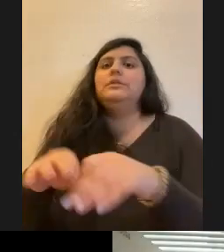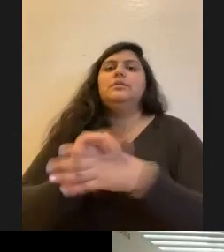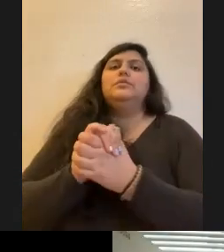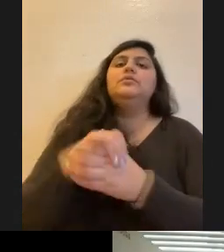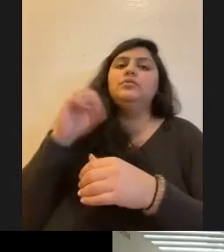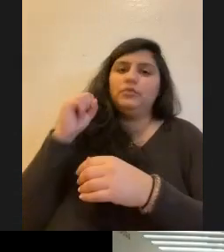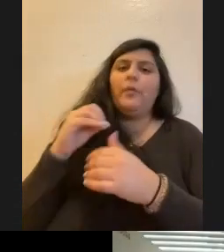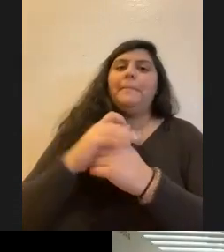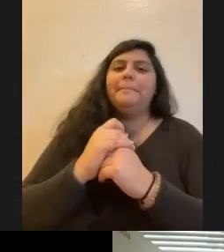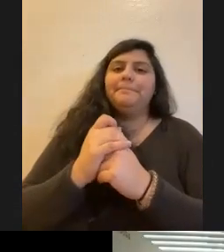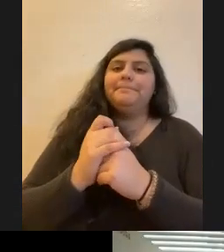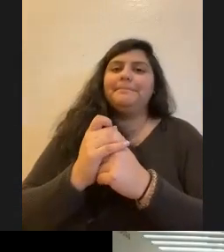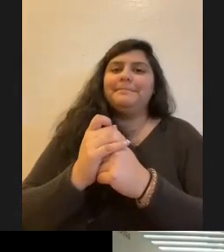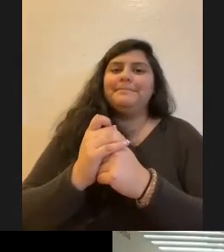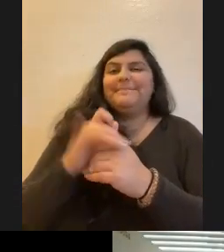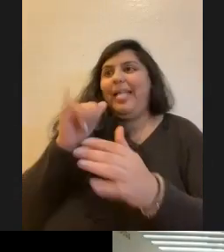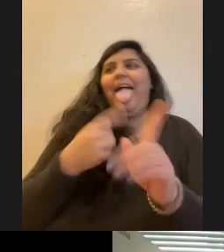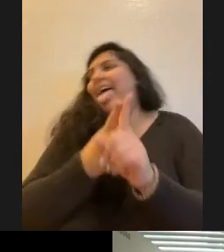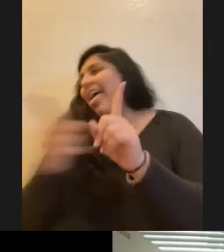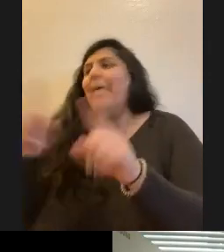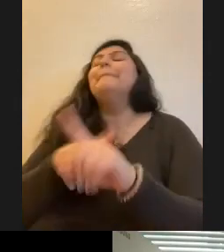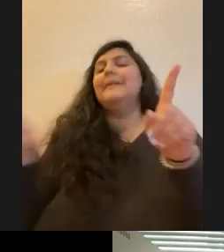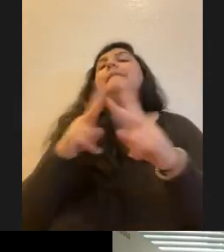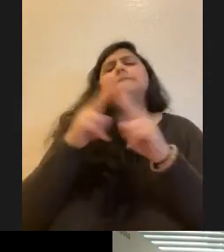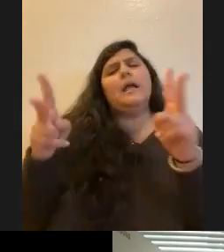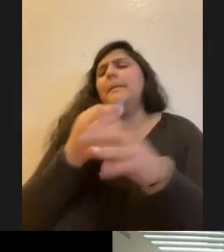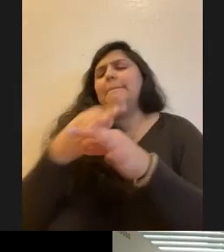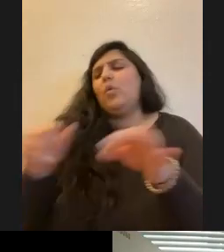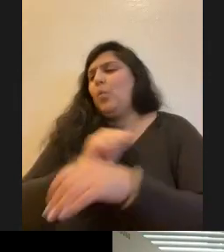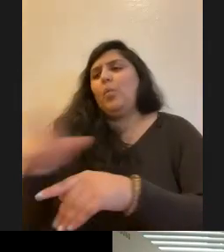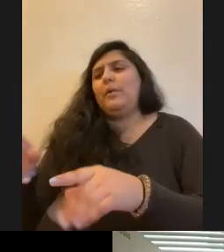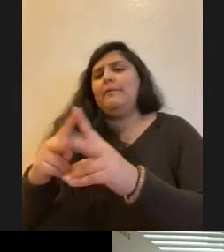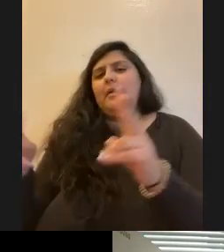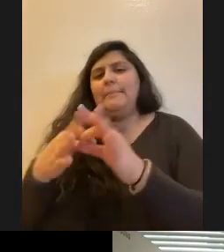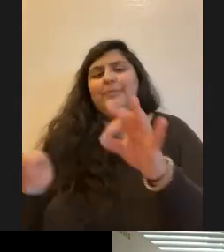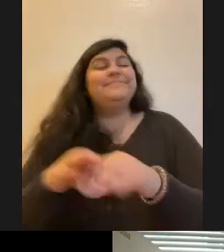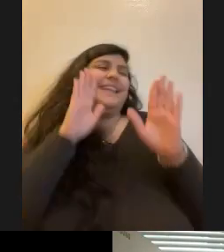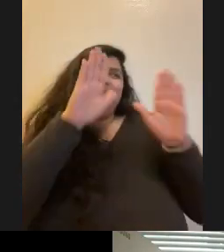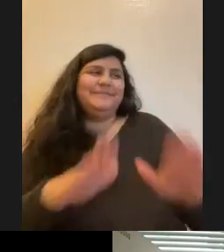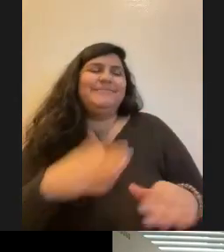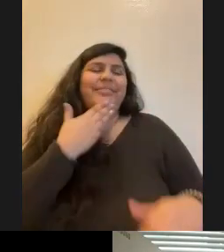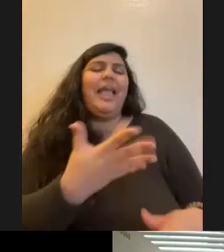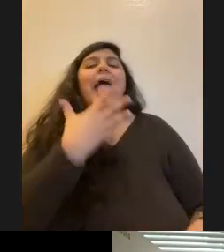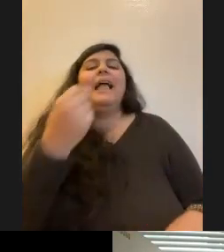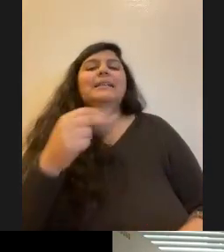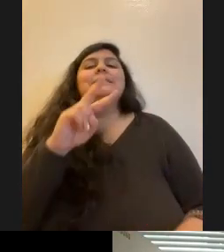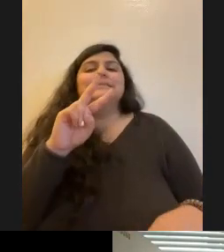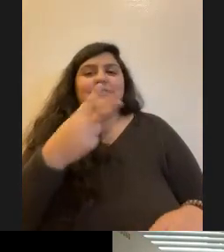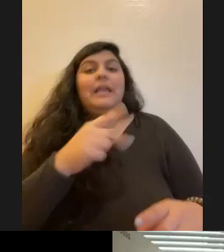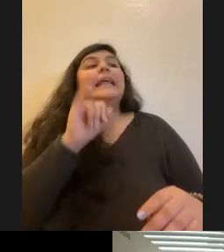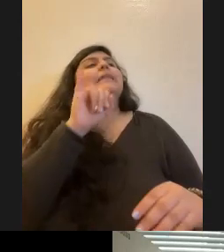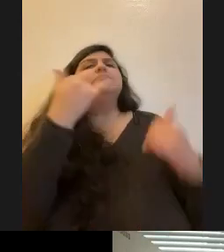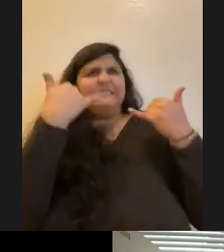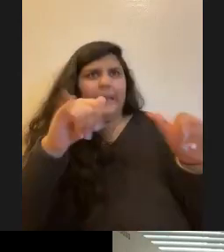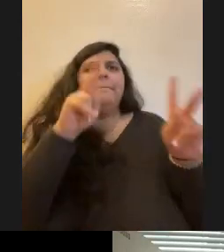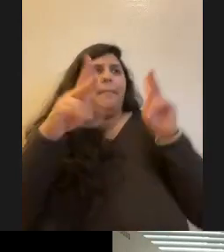little sidetracked there, but everything is just so important. Amazing. Thank you. All right. Our next question. You still have everybody's attention in the world. You can tell them